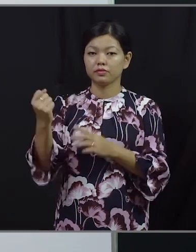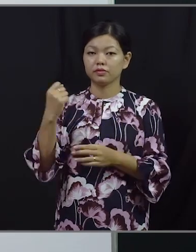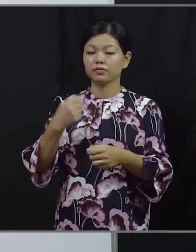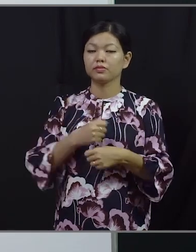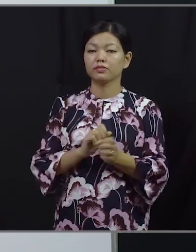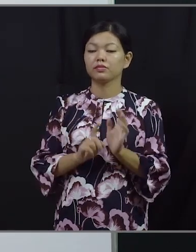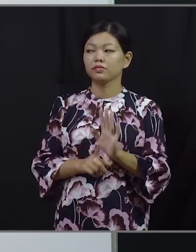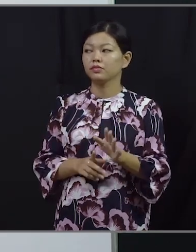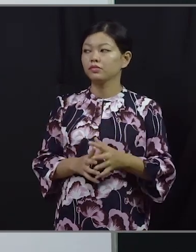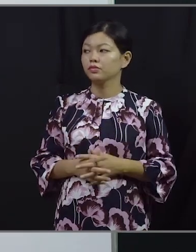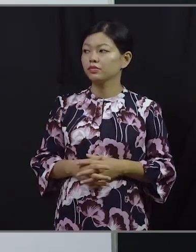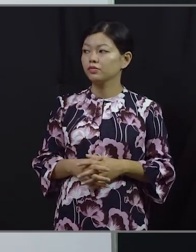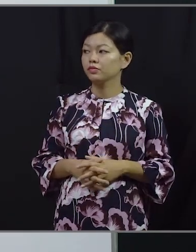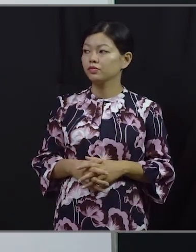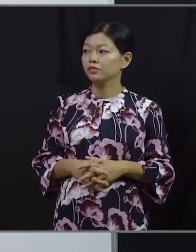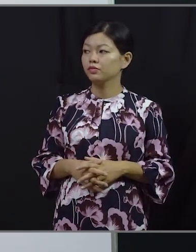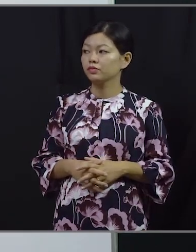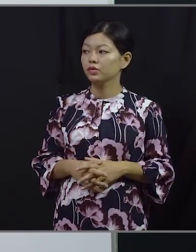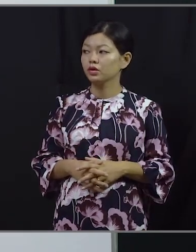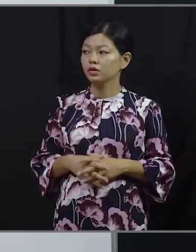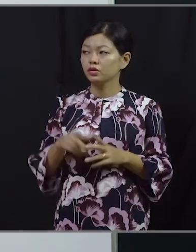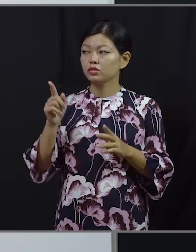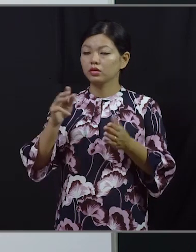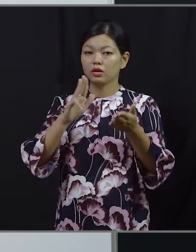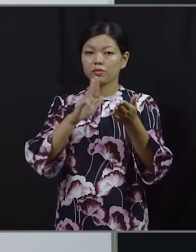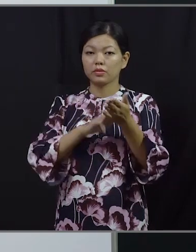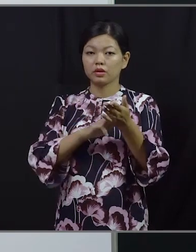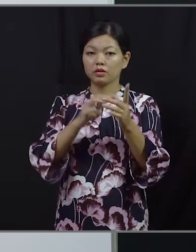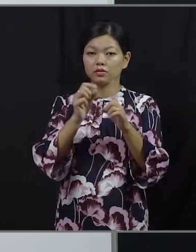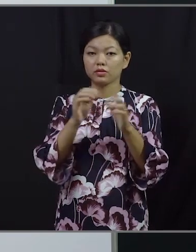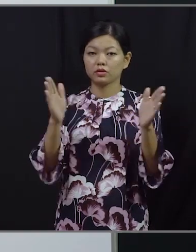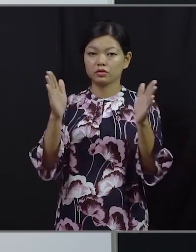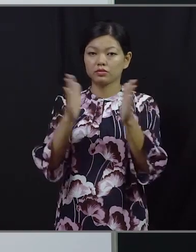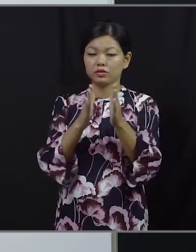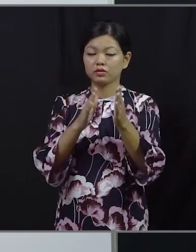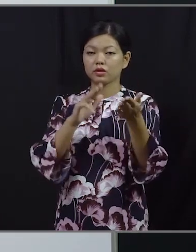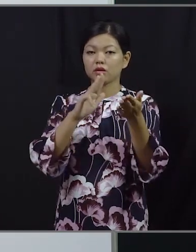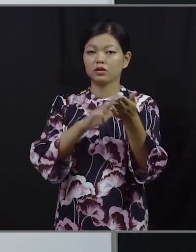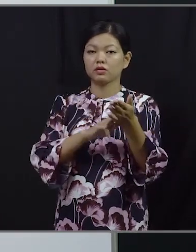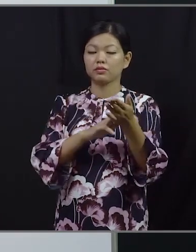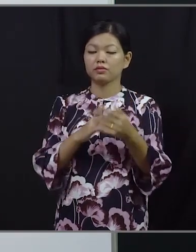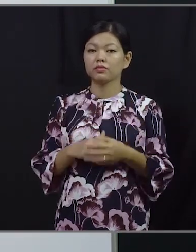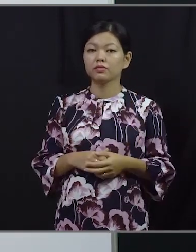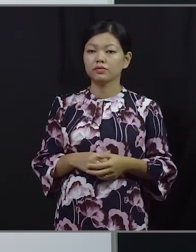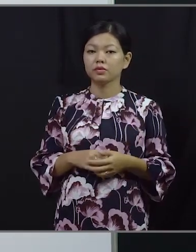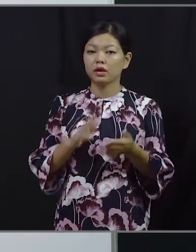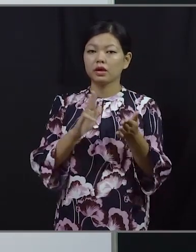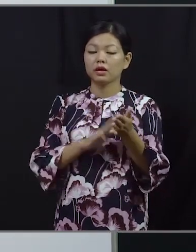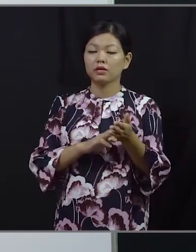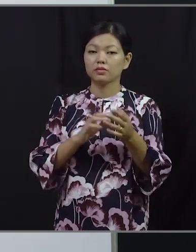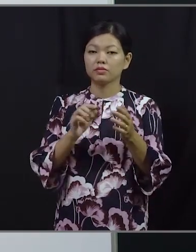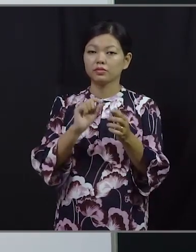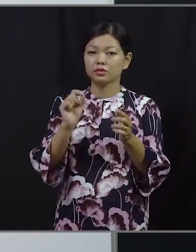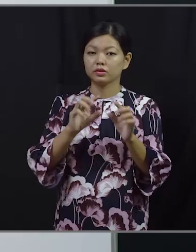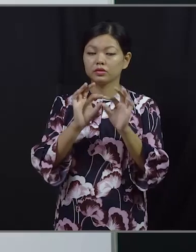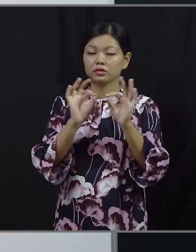magnifying power, it is denoted by small m. In some books it is denoted by capital M. So what is the magnifying power of simple microscope?